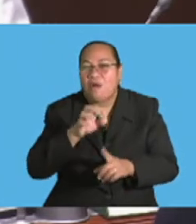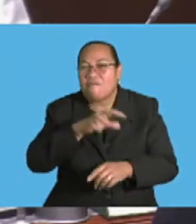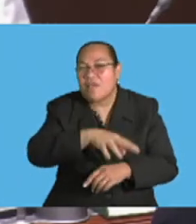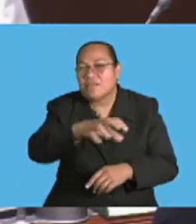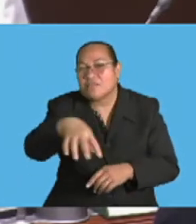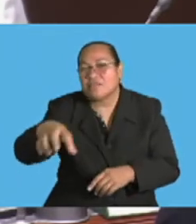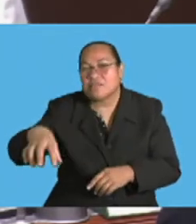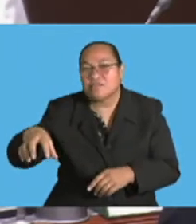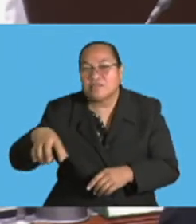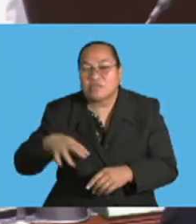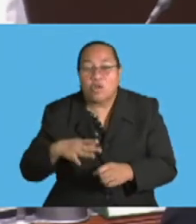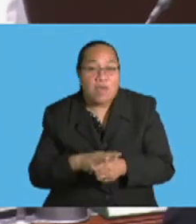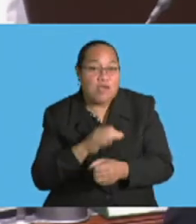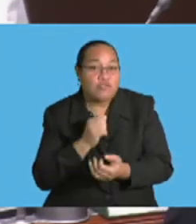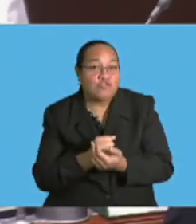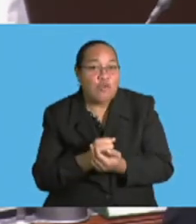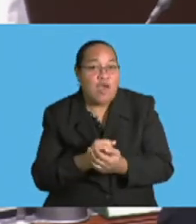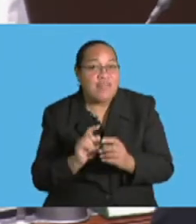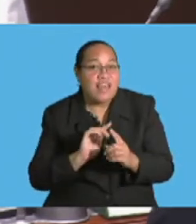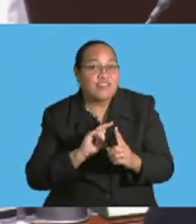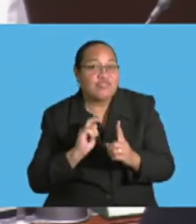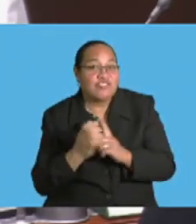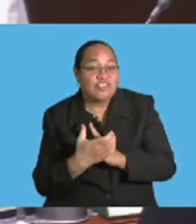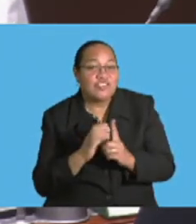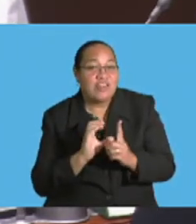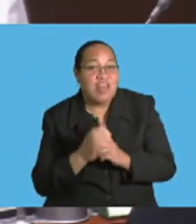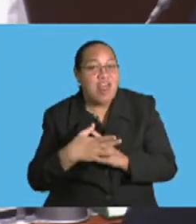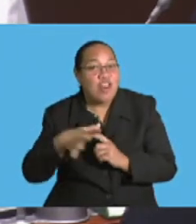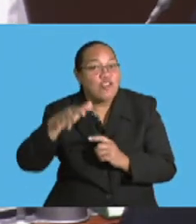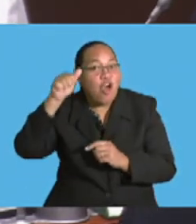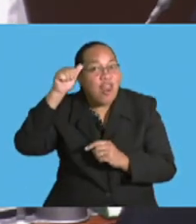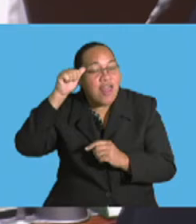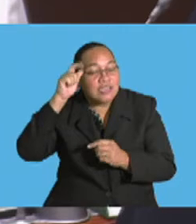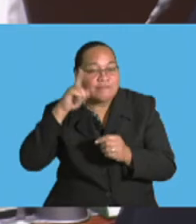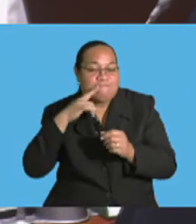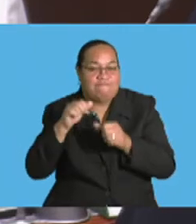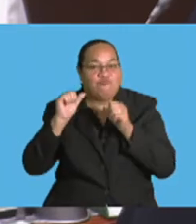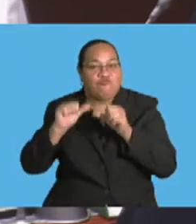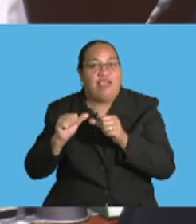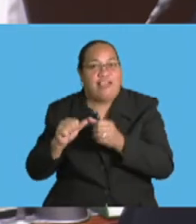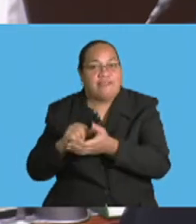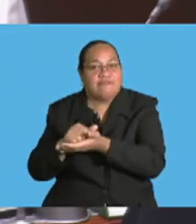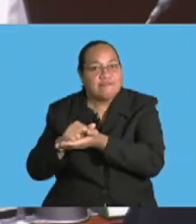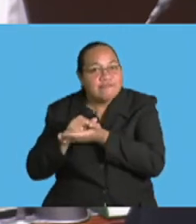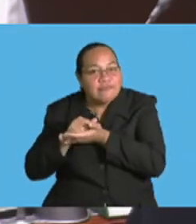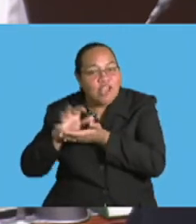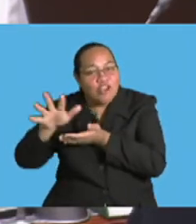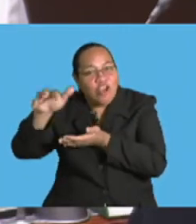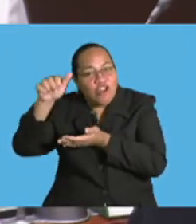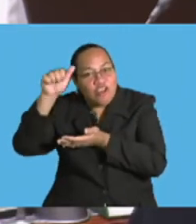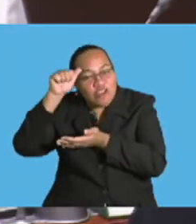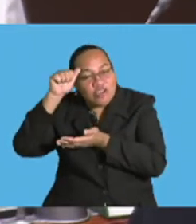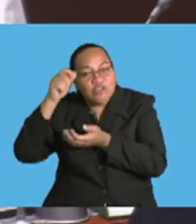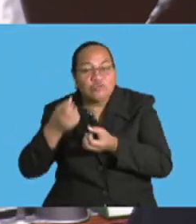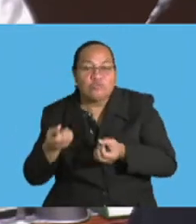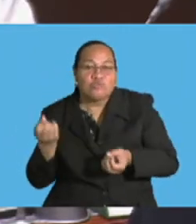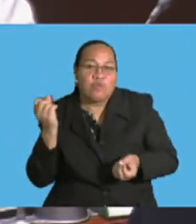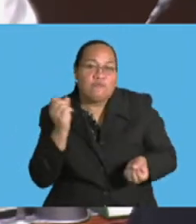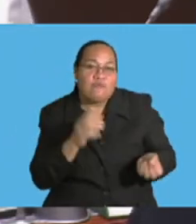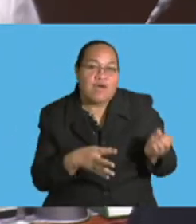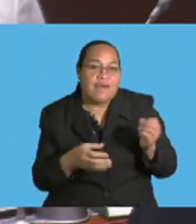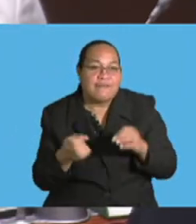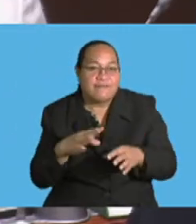the traditional knowledge and expressions of culture of the iTaukei are protected, provide inputs into the development